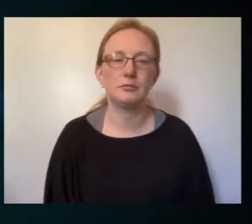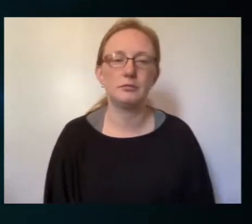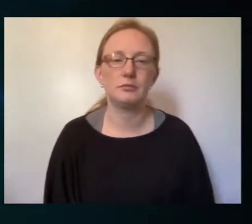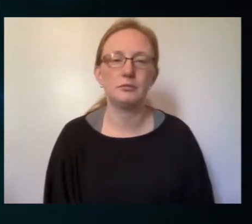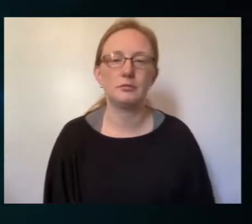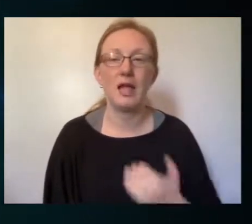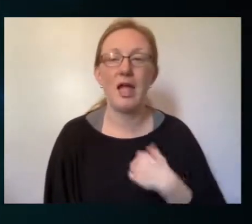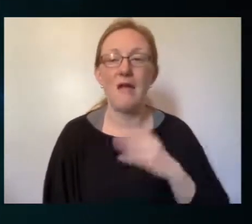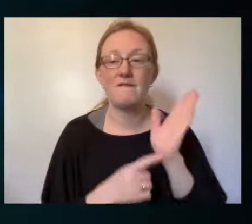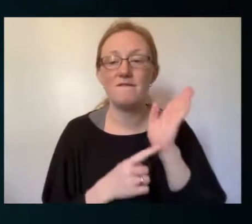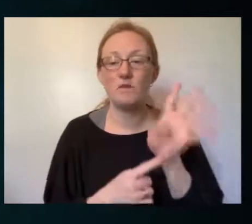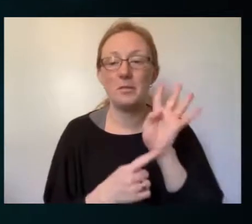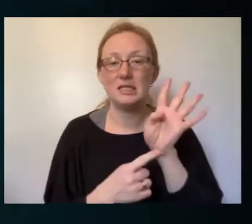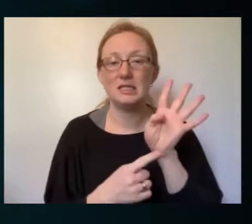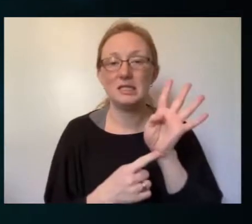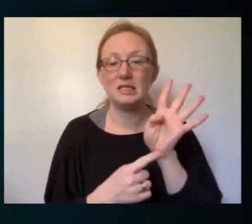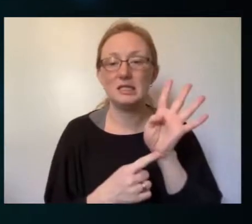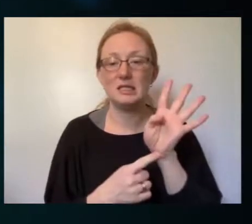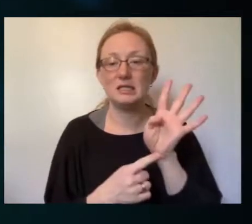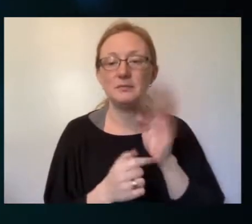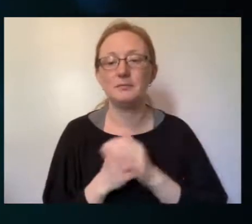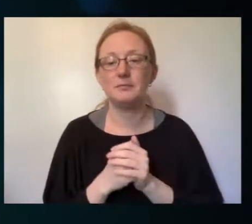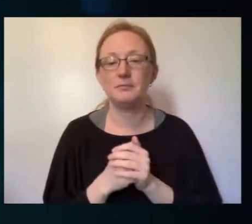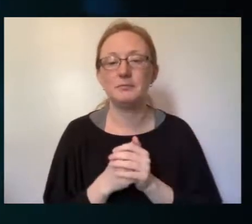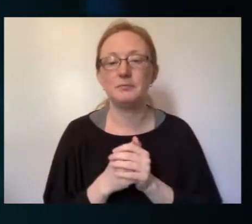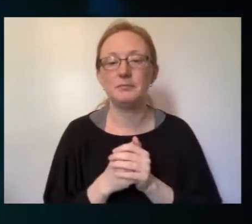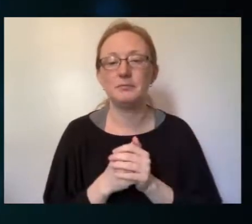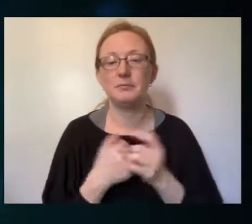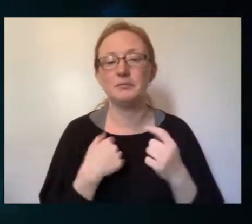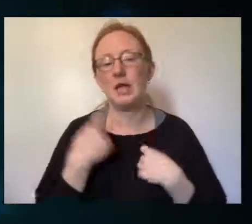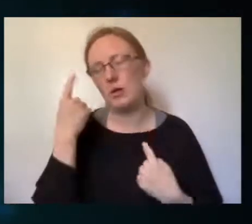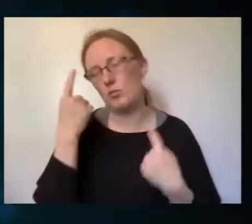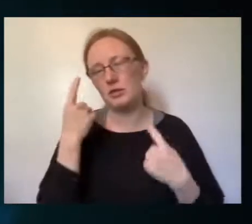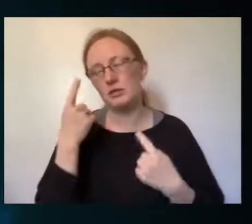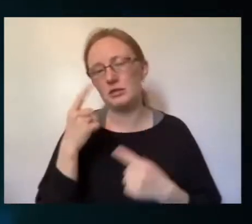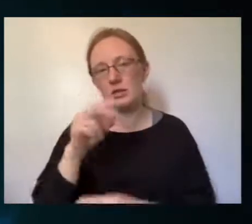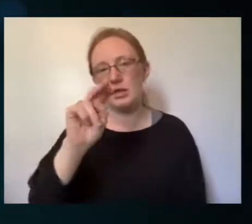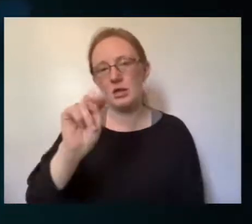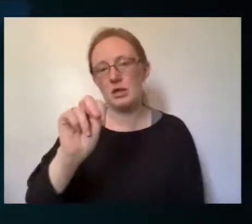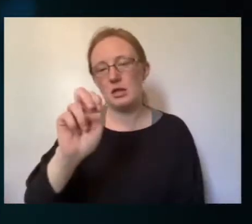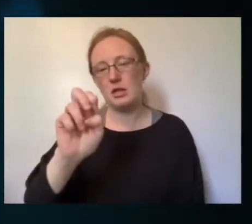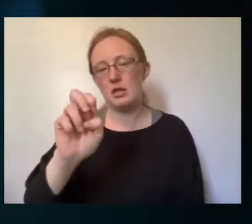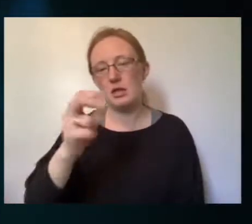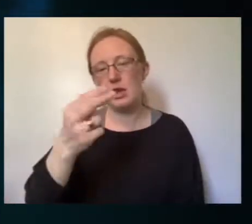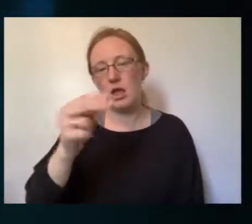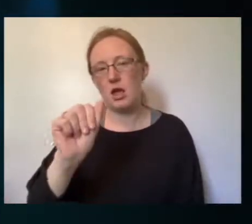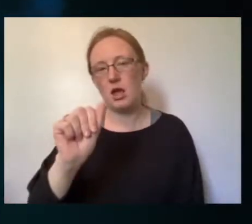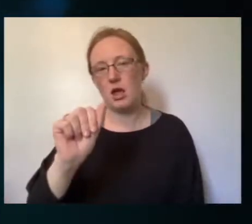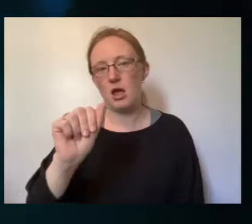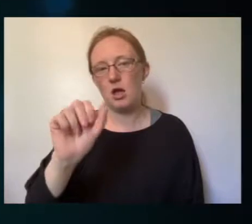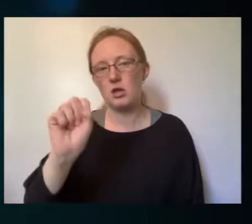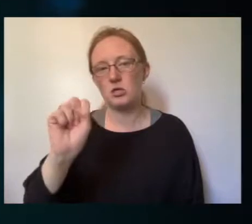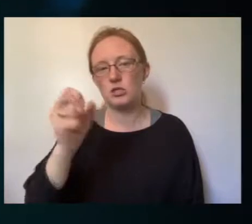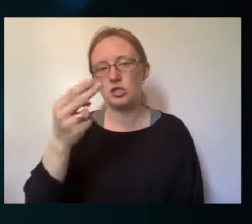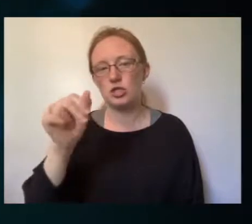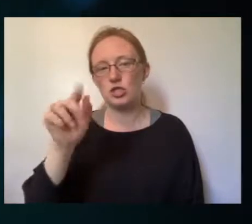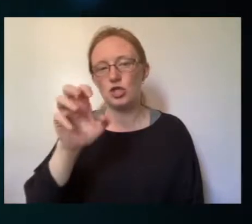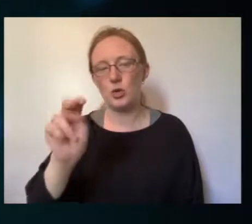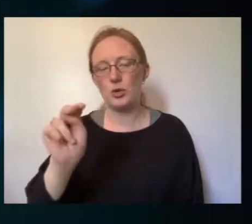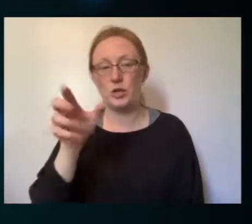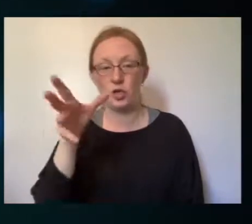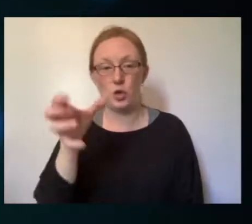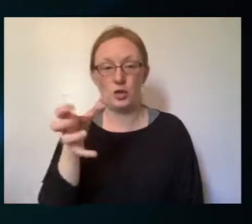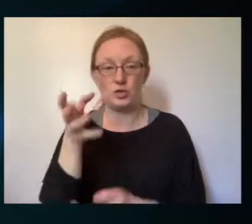We have about 4 minutes. So I'm wondering actually if Neha or Xiaowen, you'd like to give us